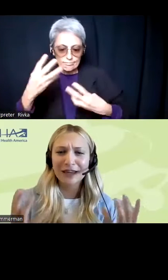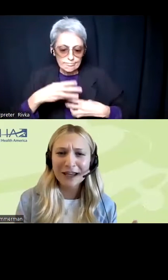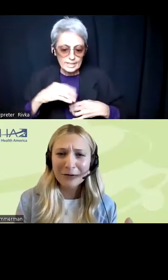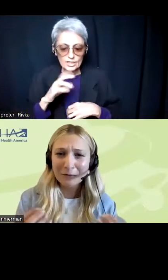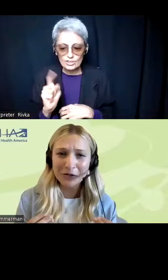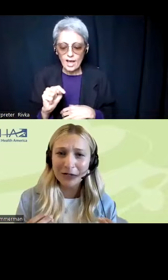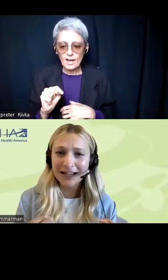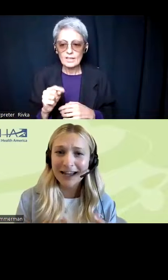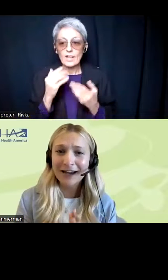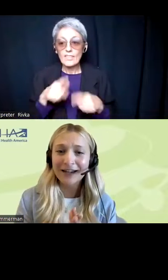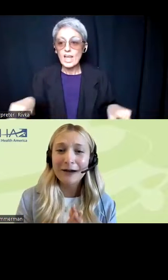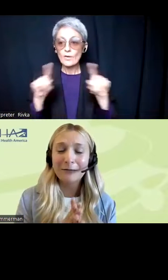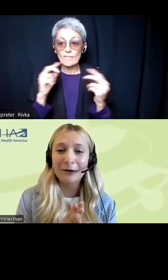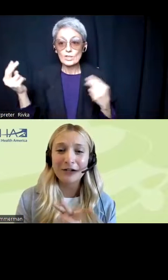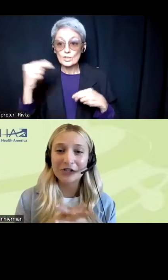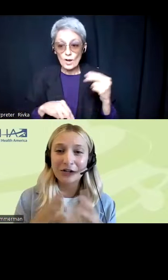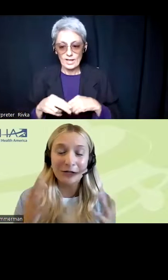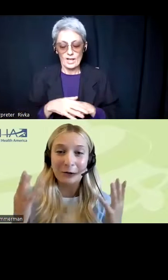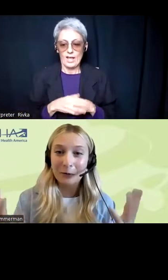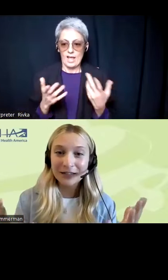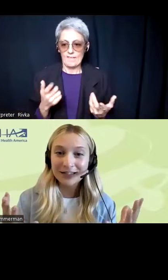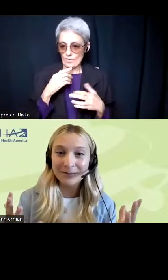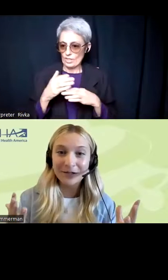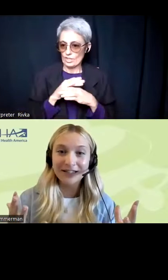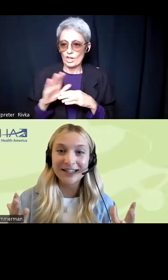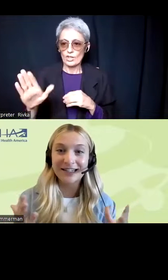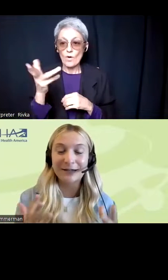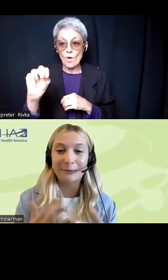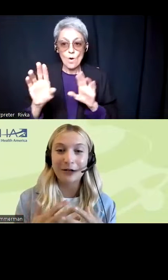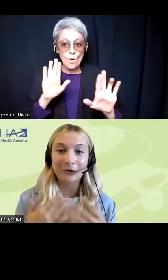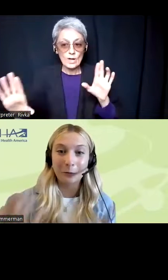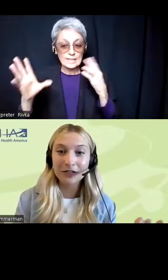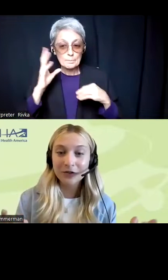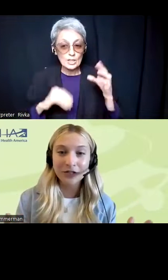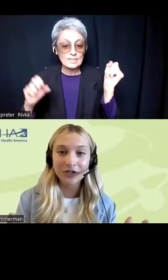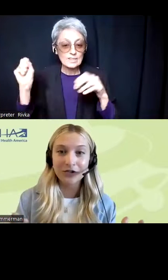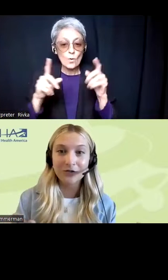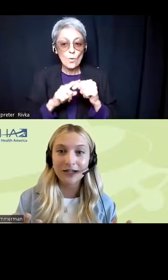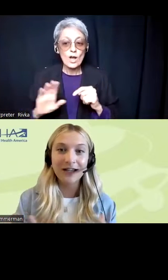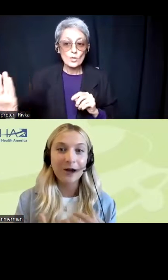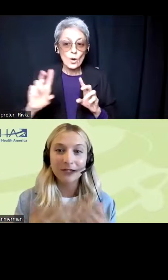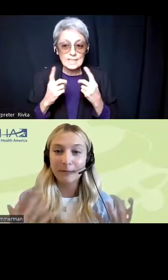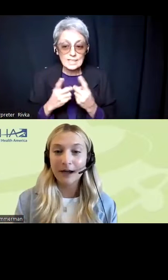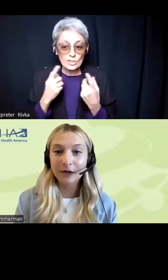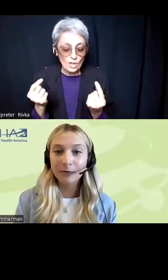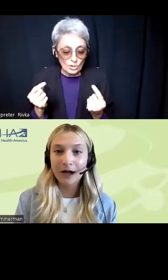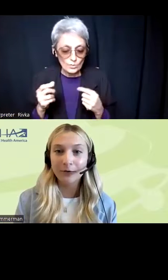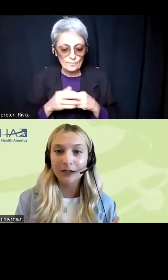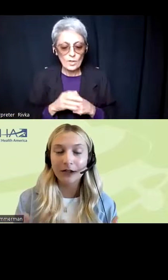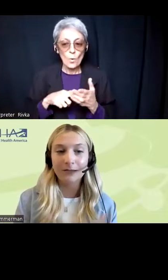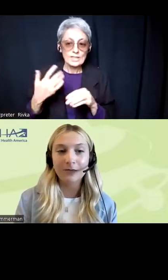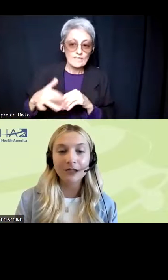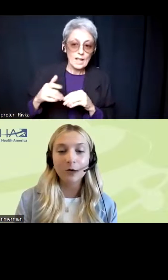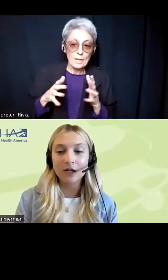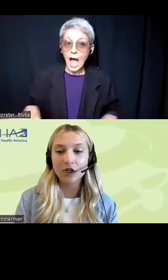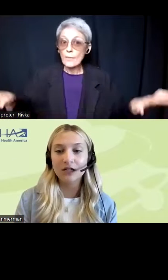So thank you all for joining and for sharing your own experiences of what your districts are doing, what's available out